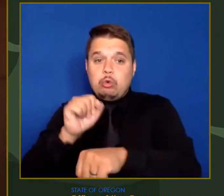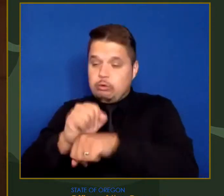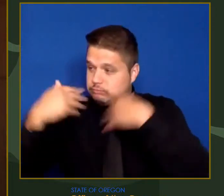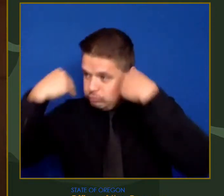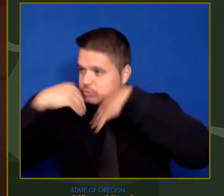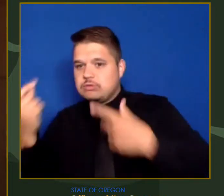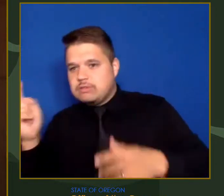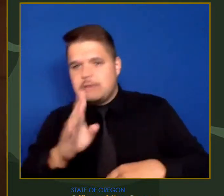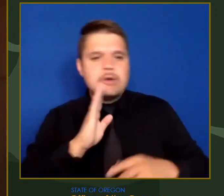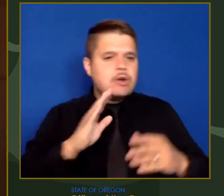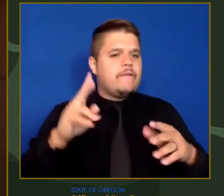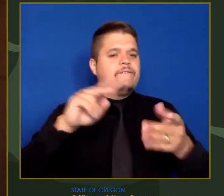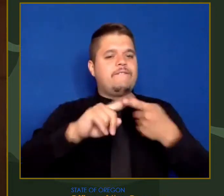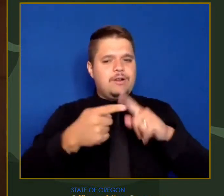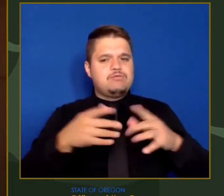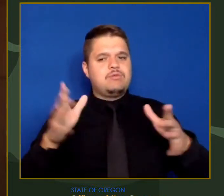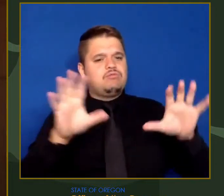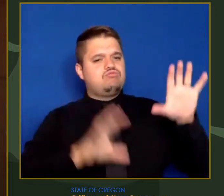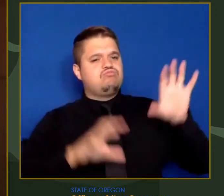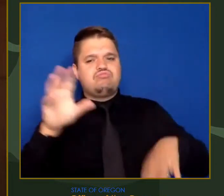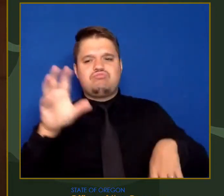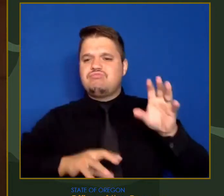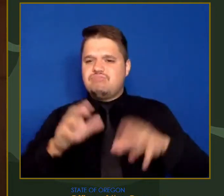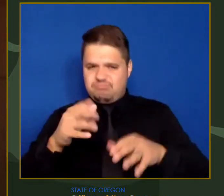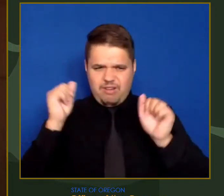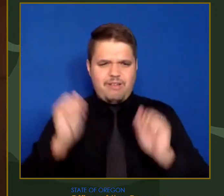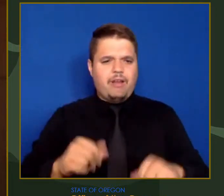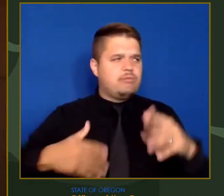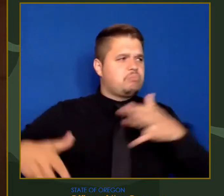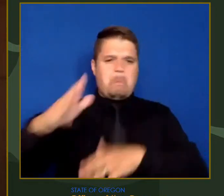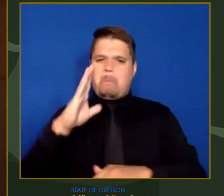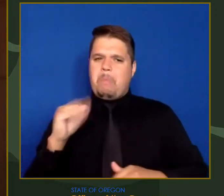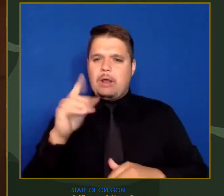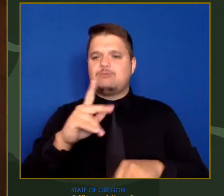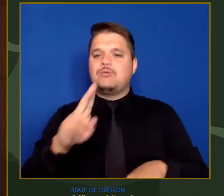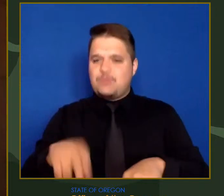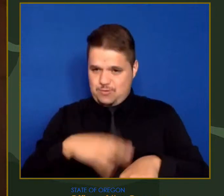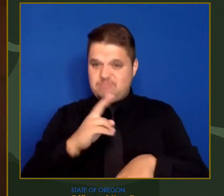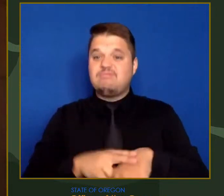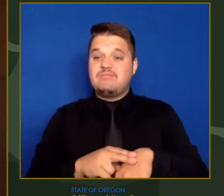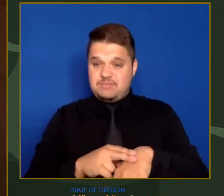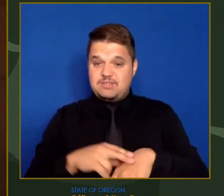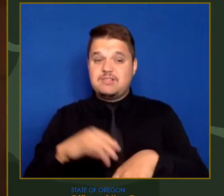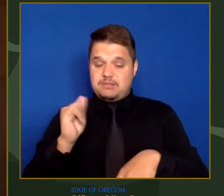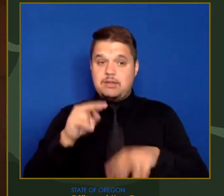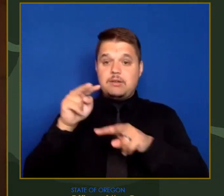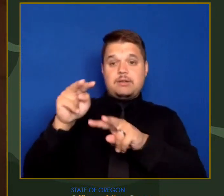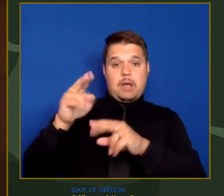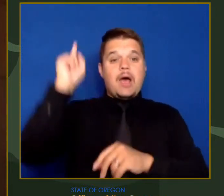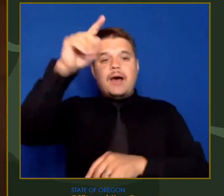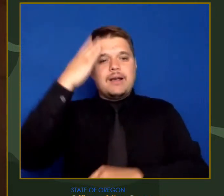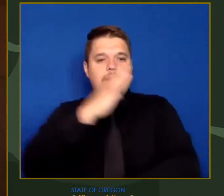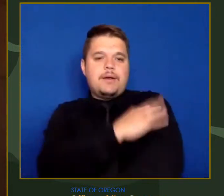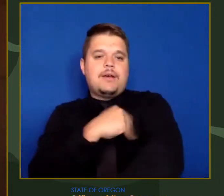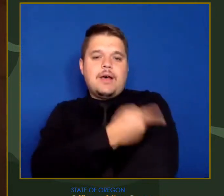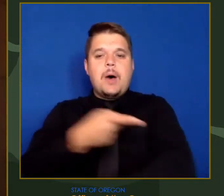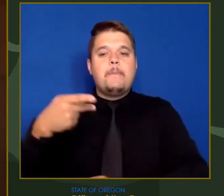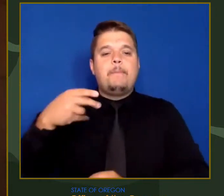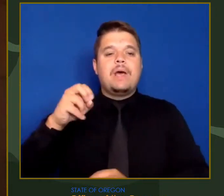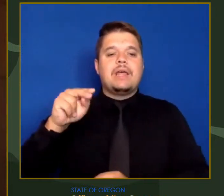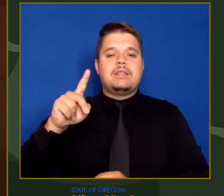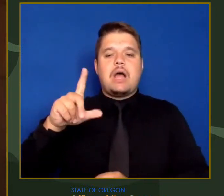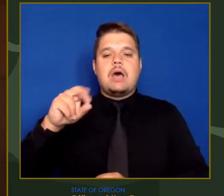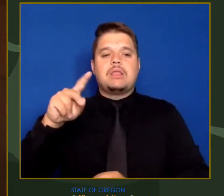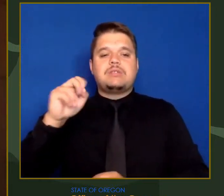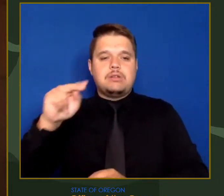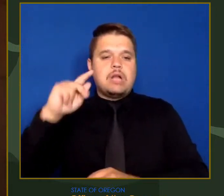full house. The Pendleton Roundup, yes, that too. I expect too that K